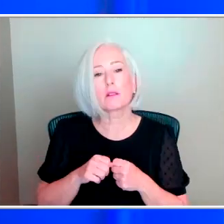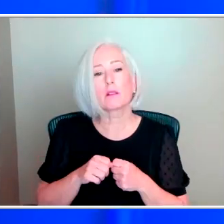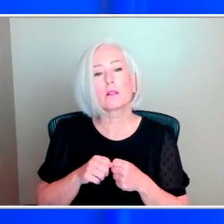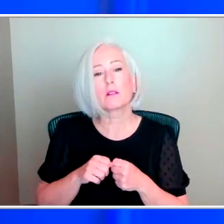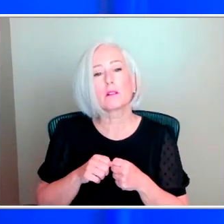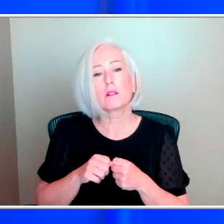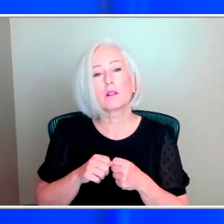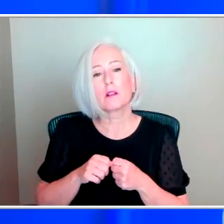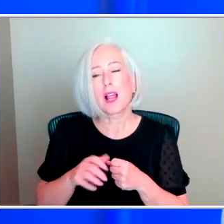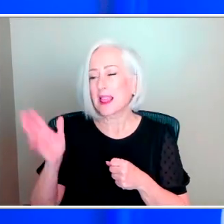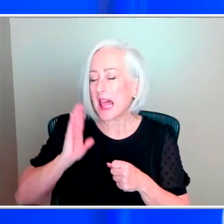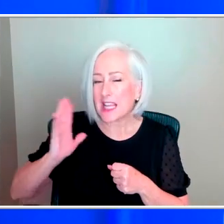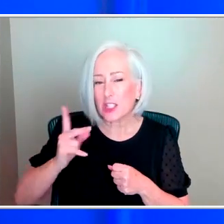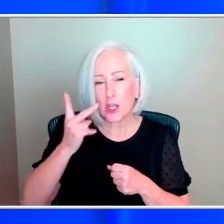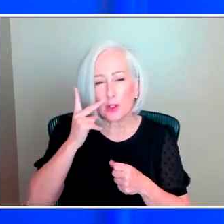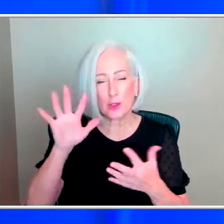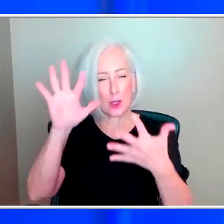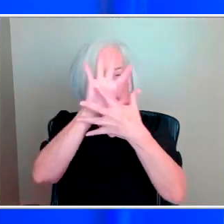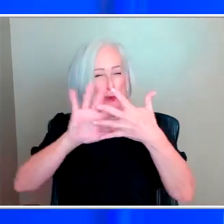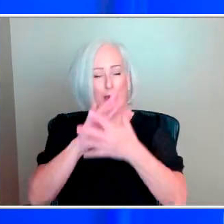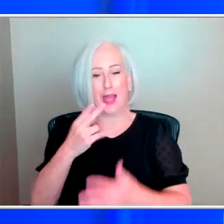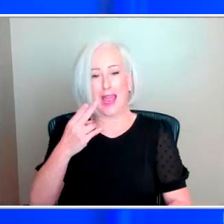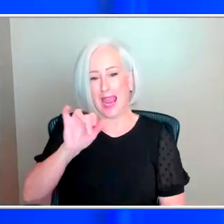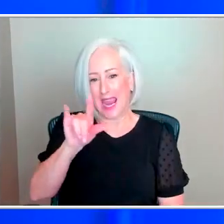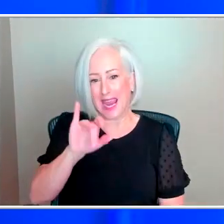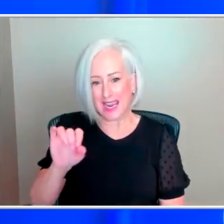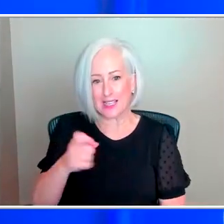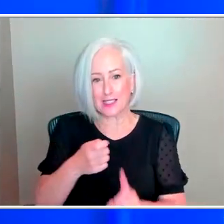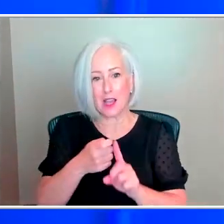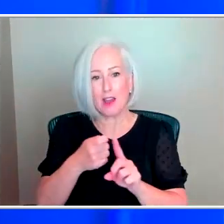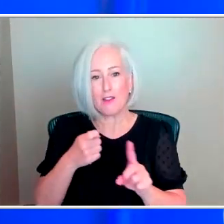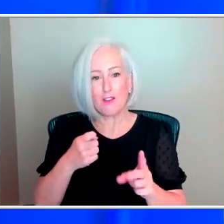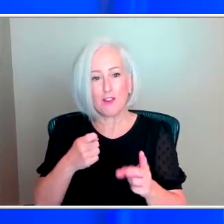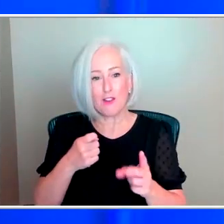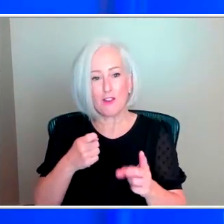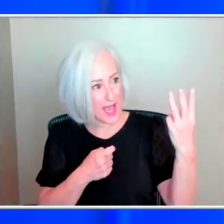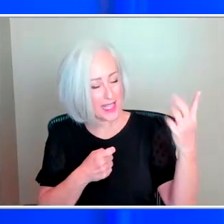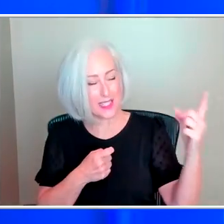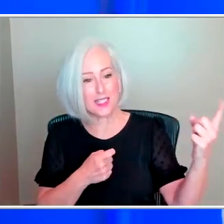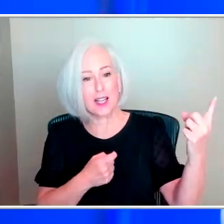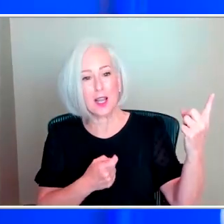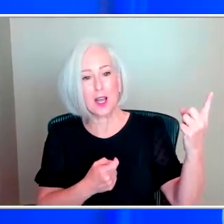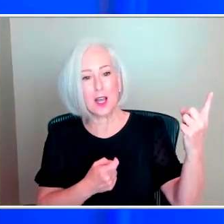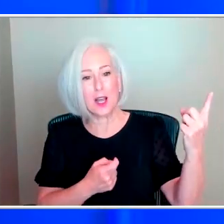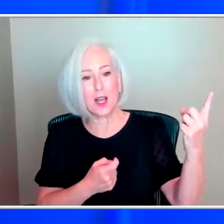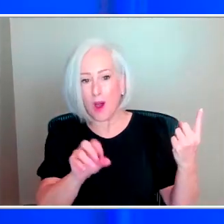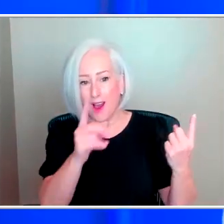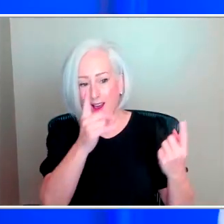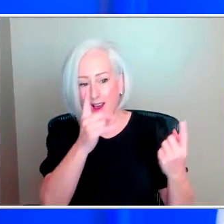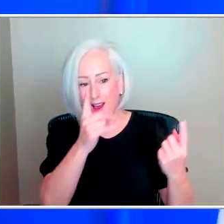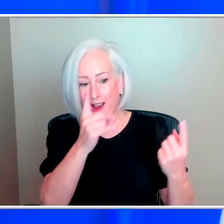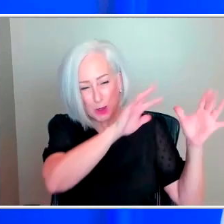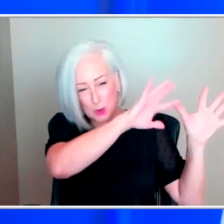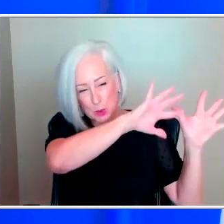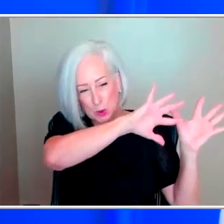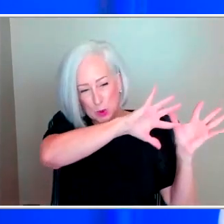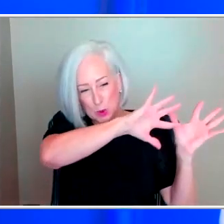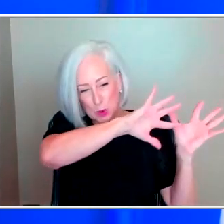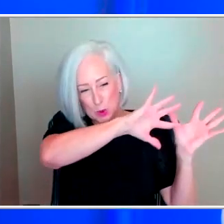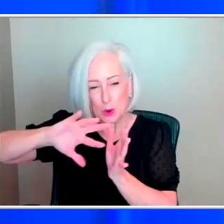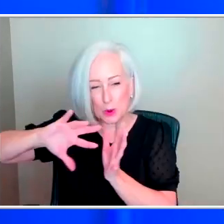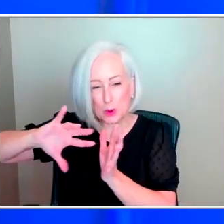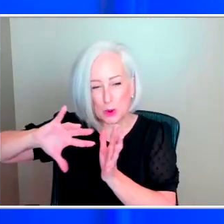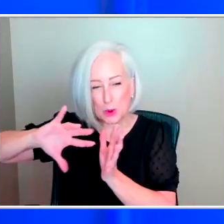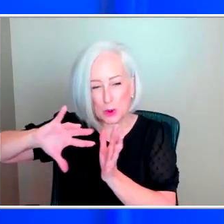haze and we were seeing the smoke from the wildfires in the West? Well, that part of the year, though, that was brought that